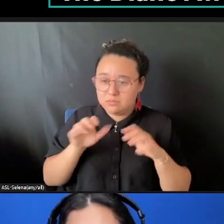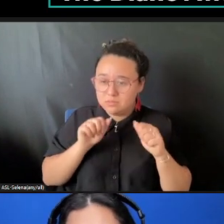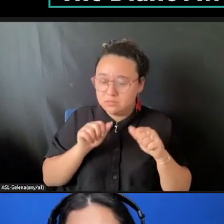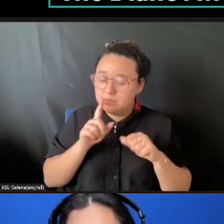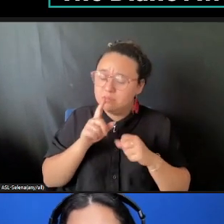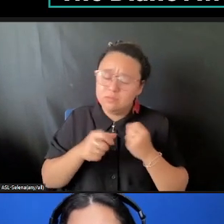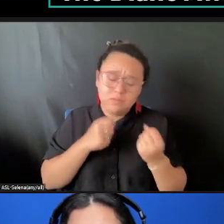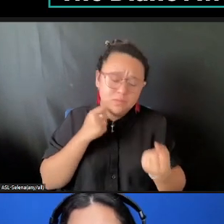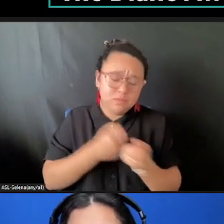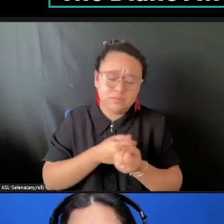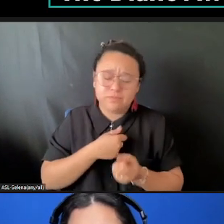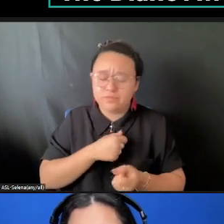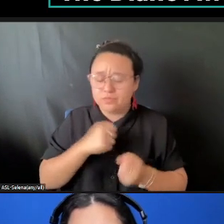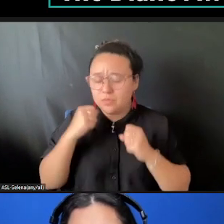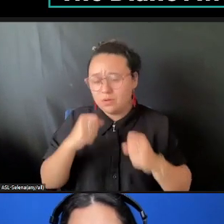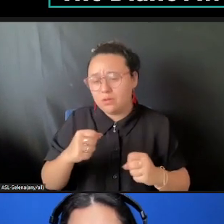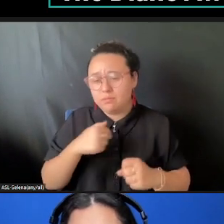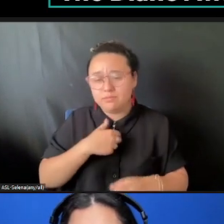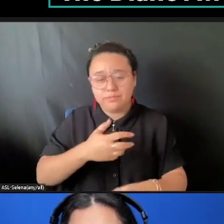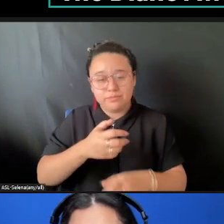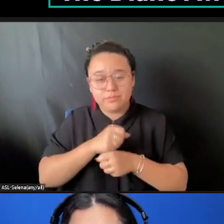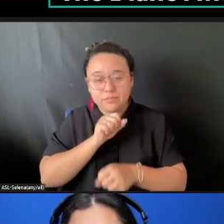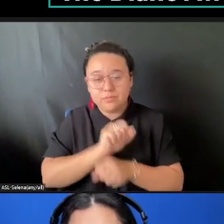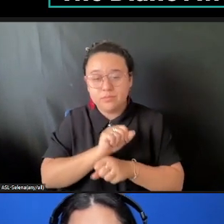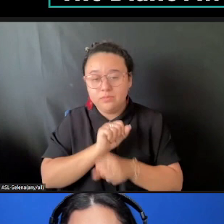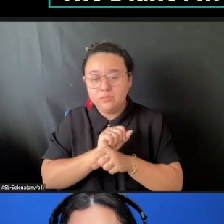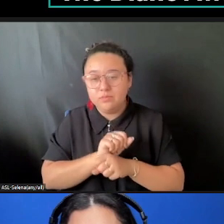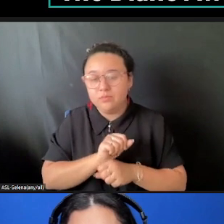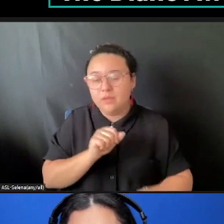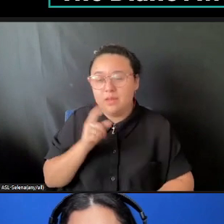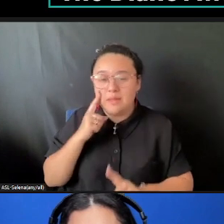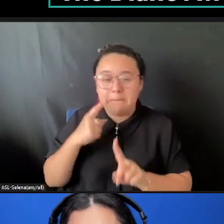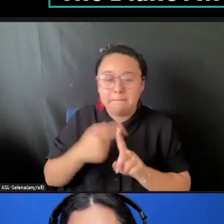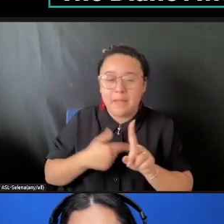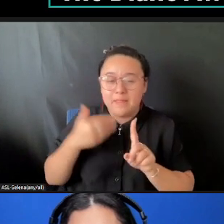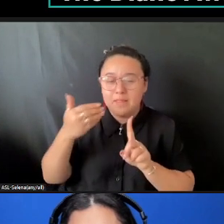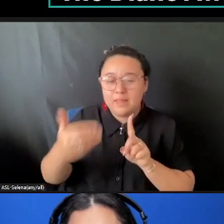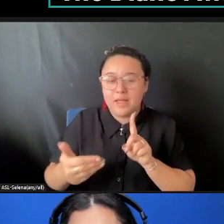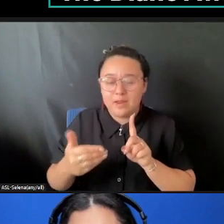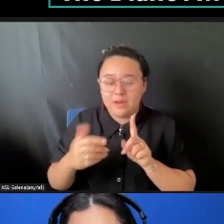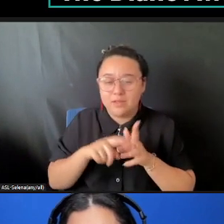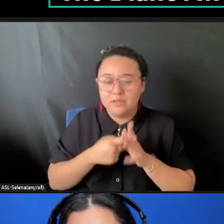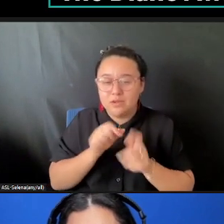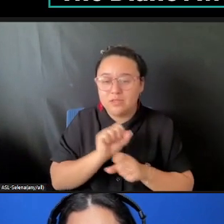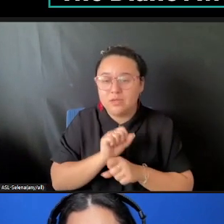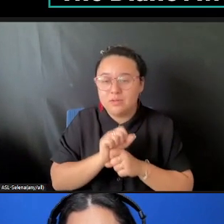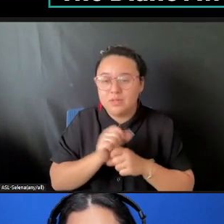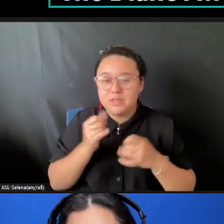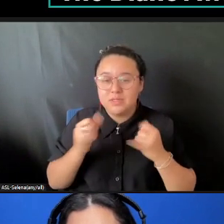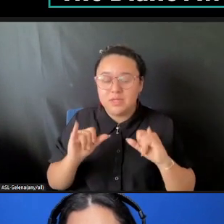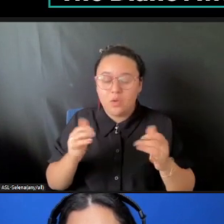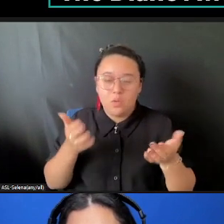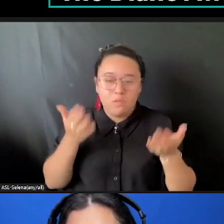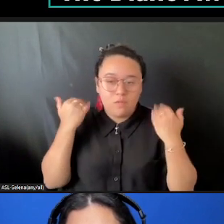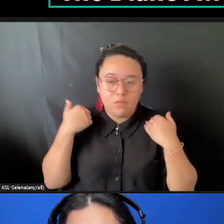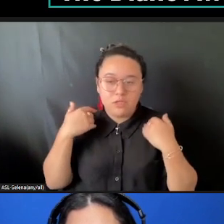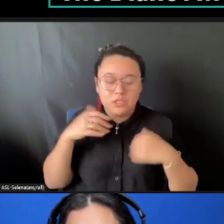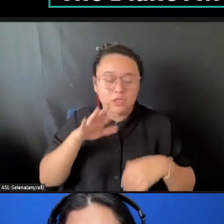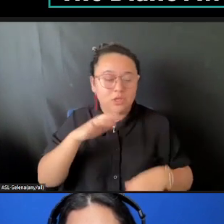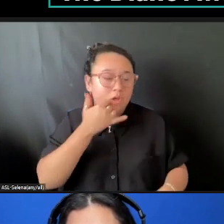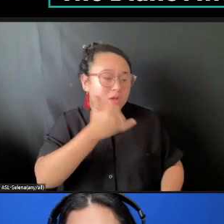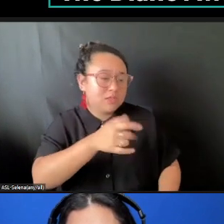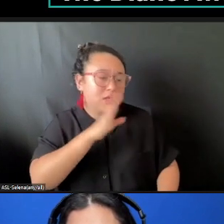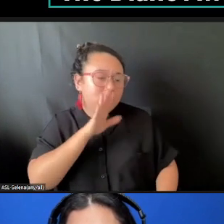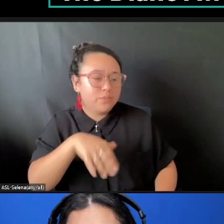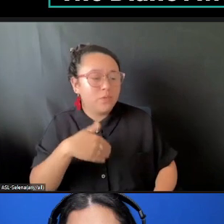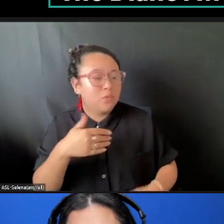super supportive. I got the job. And like, I don't know, a month after I had started the job, I was still super overwhelmed. She called me and she was like, so